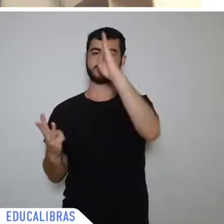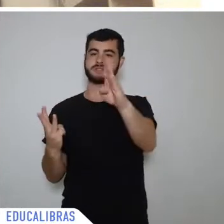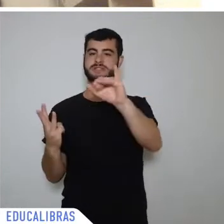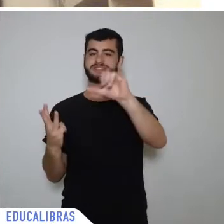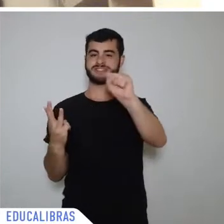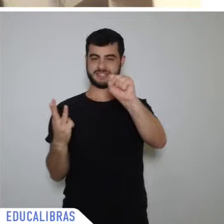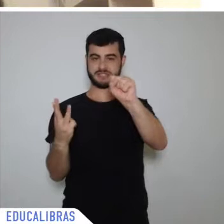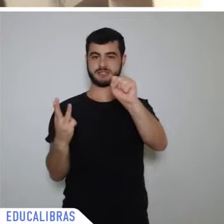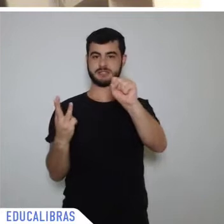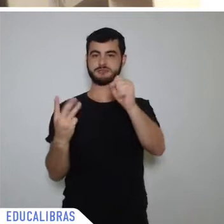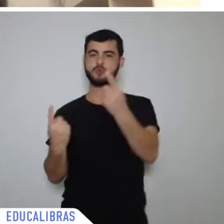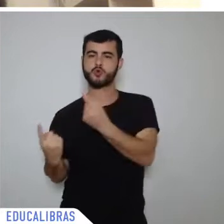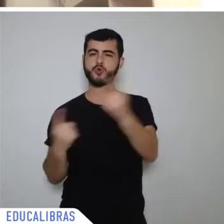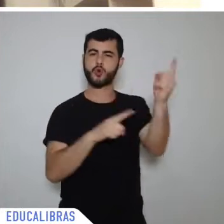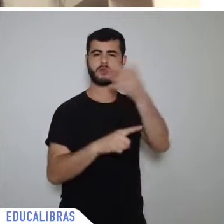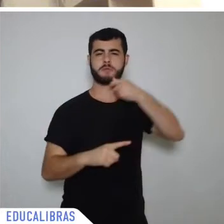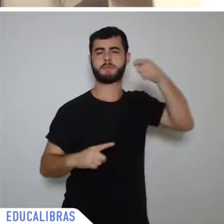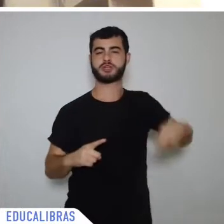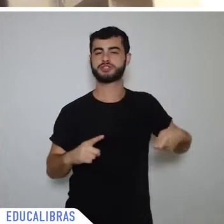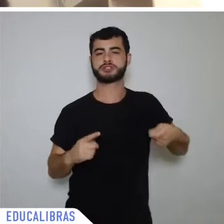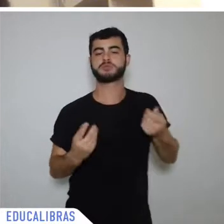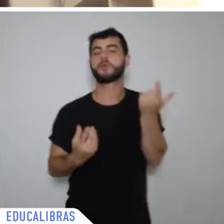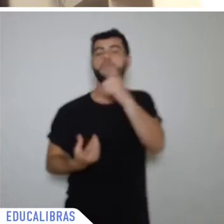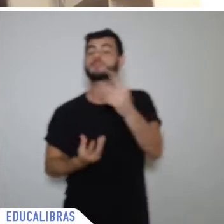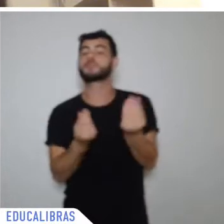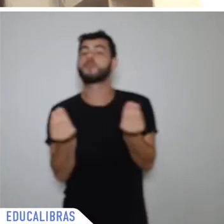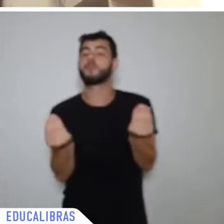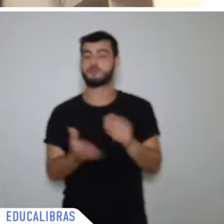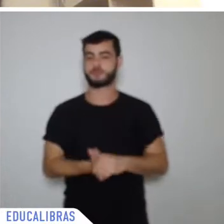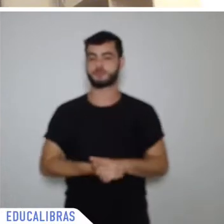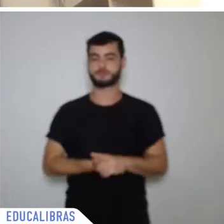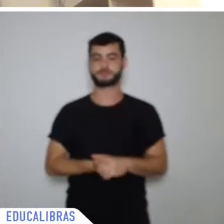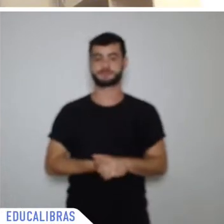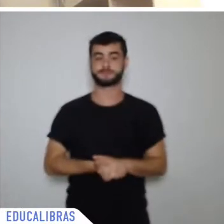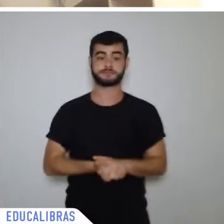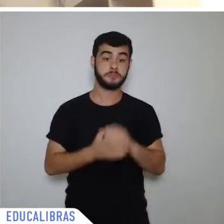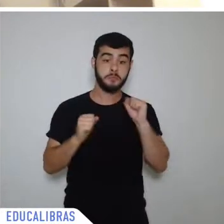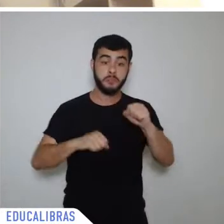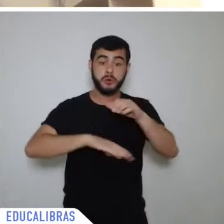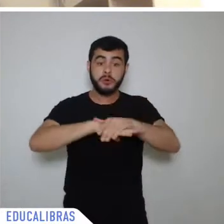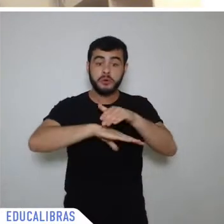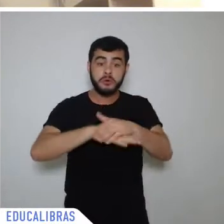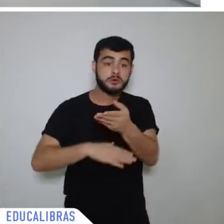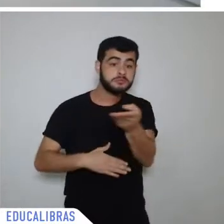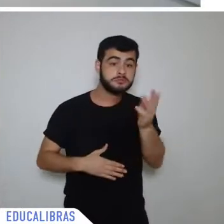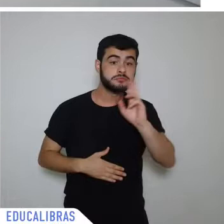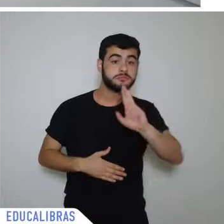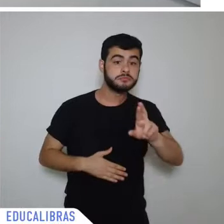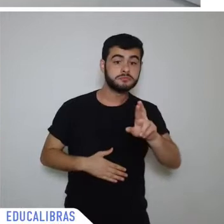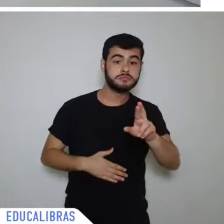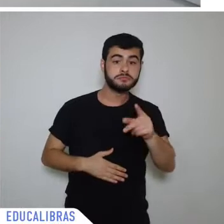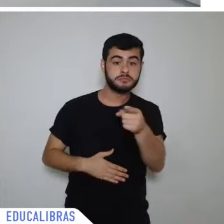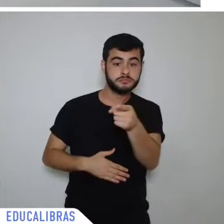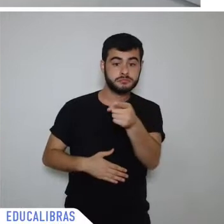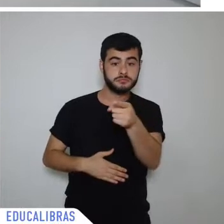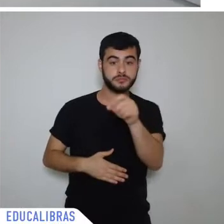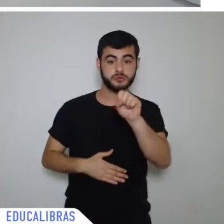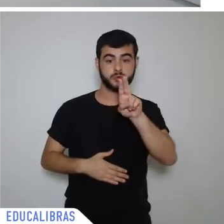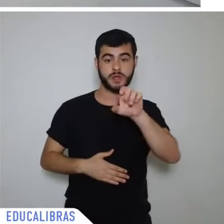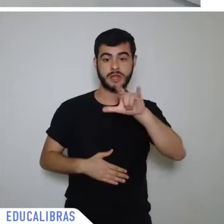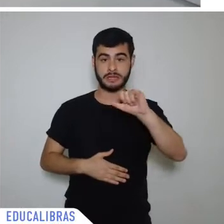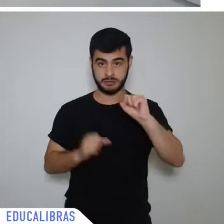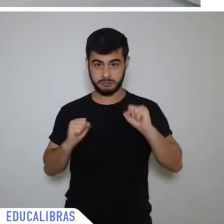is cisgender people in fighting chauvinism? Since I started with Sueli, I'll start with